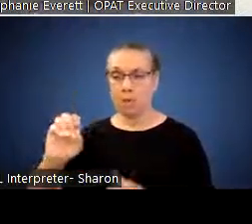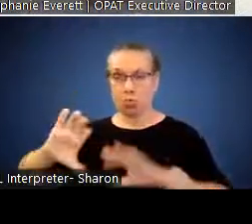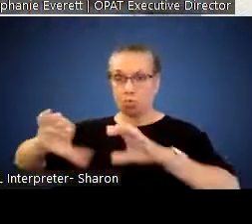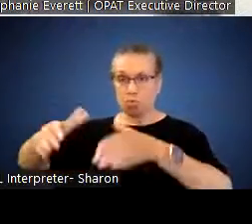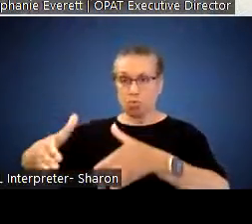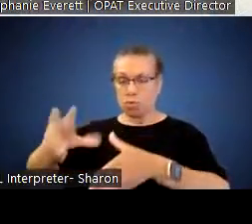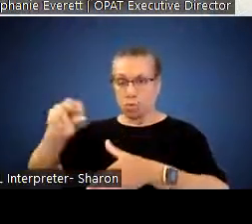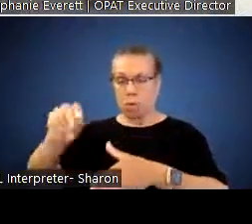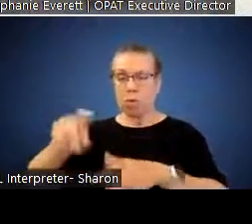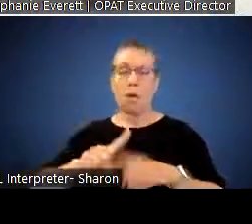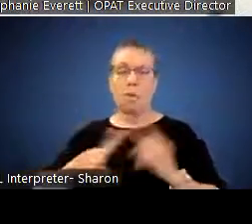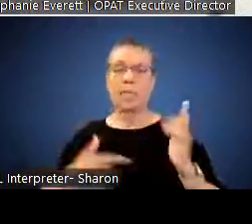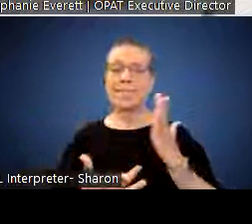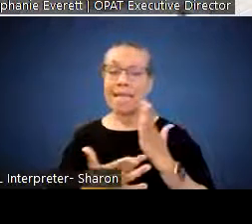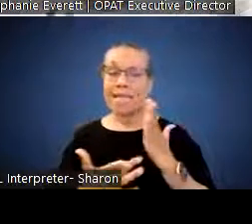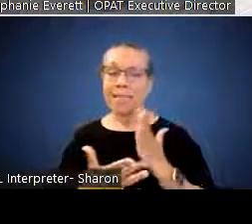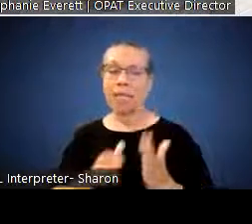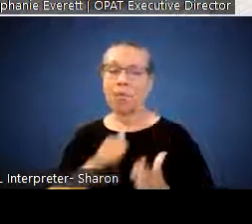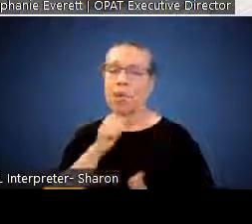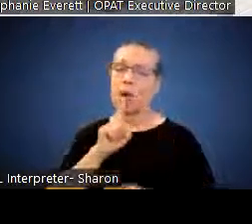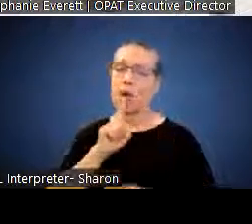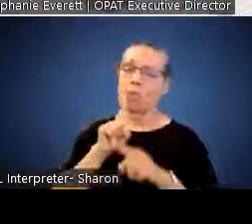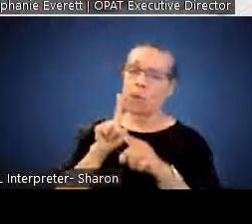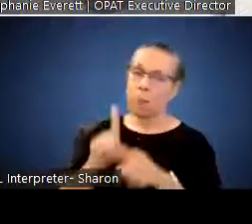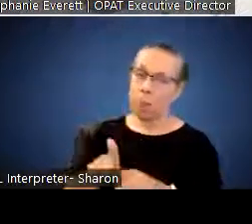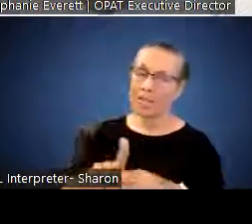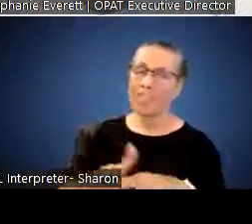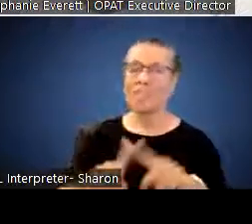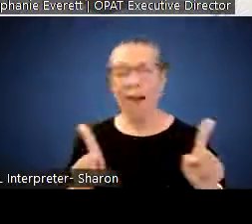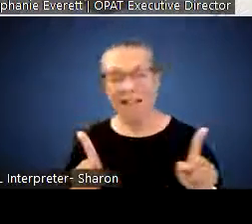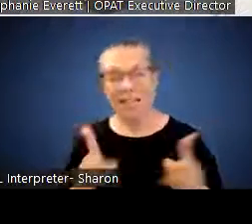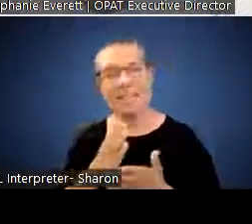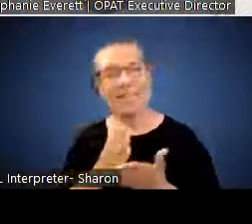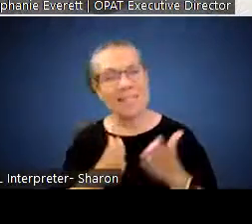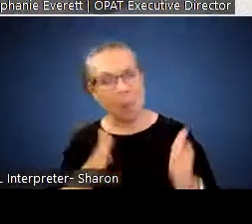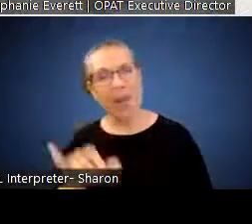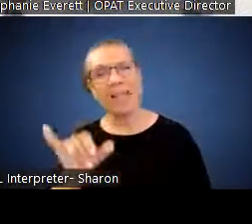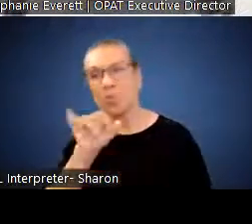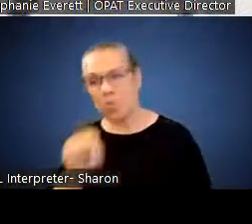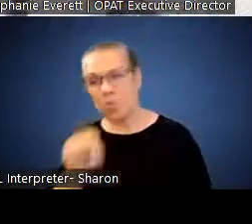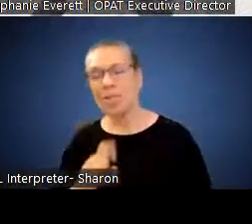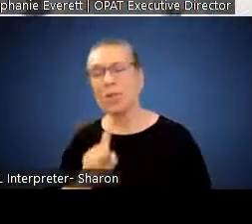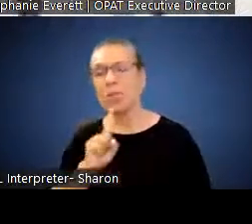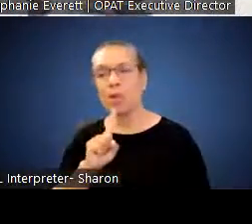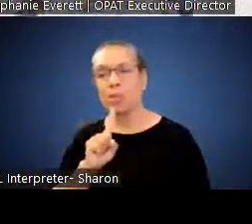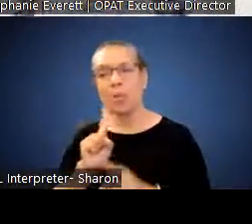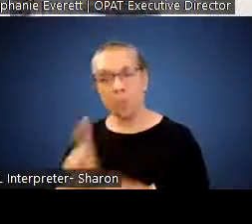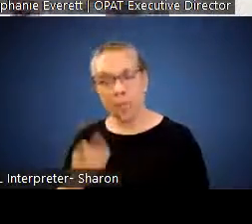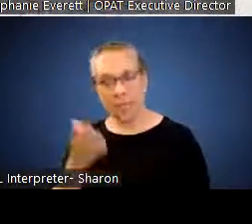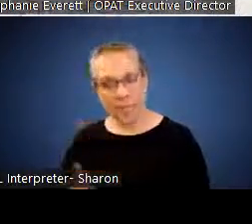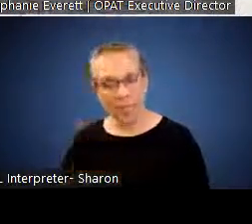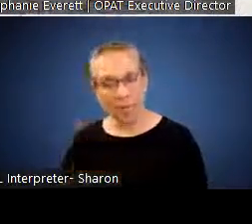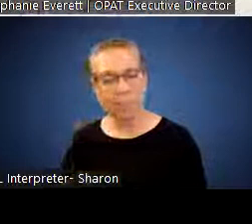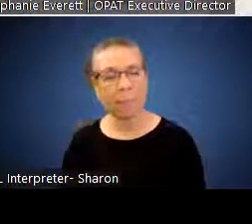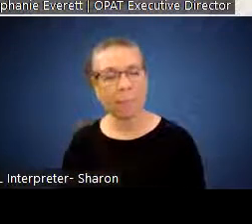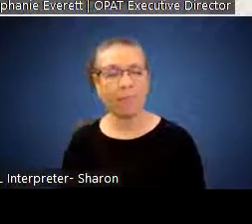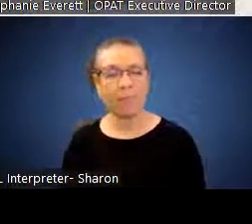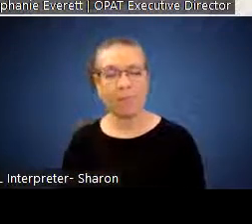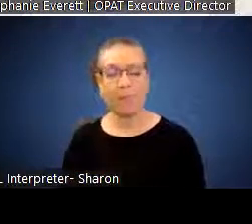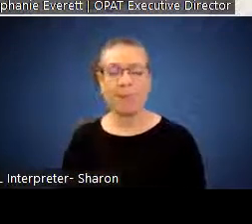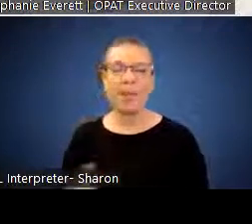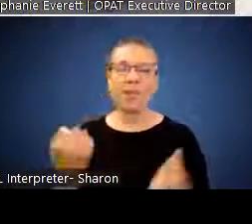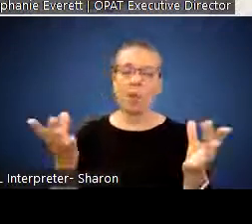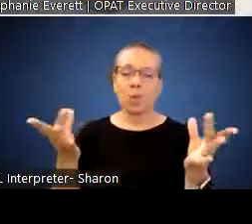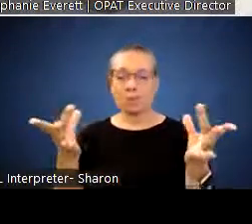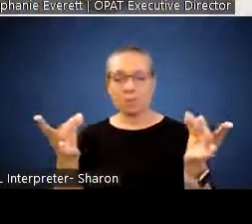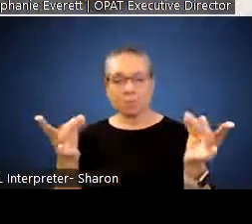technically reporting to post, but we are in some ways. And so we are trying to figure out the nuances of